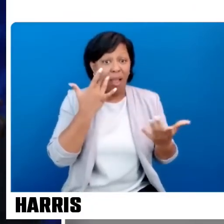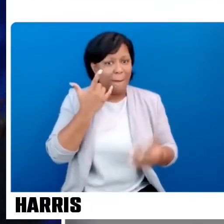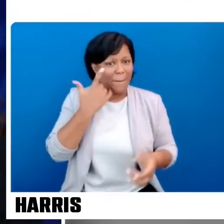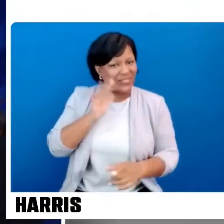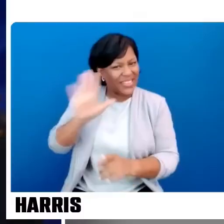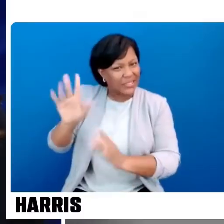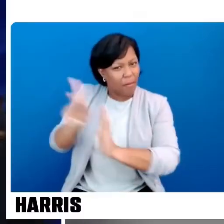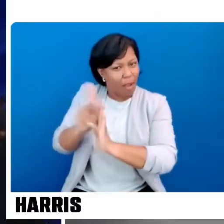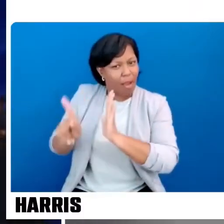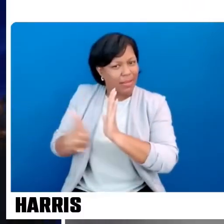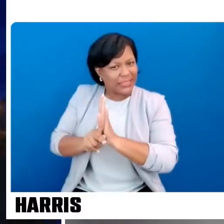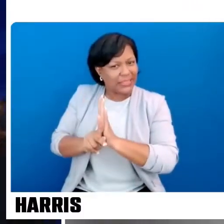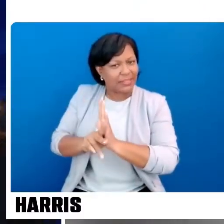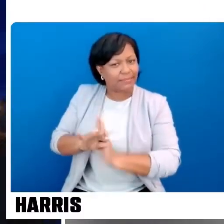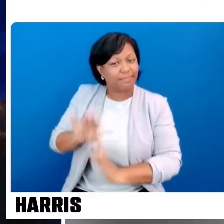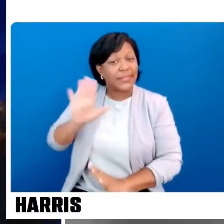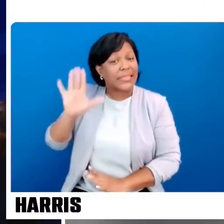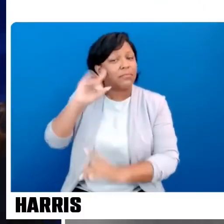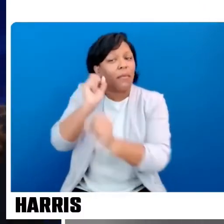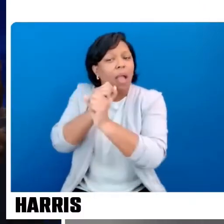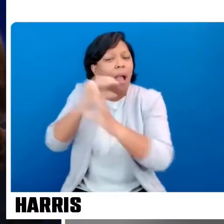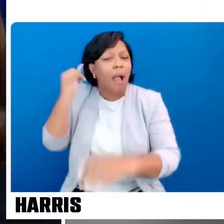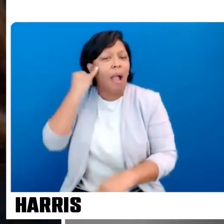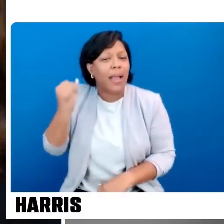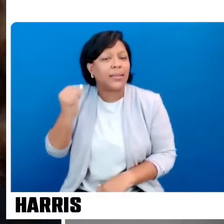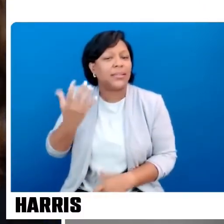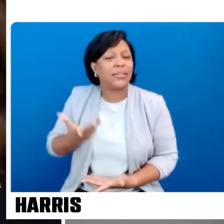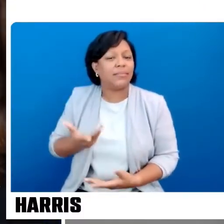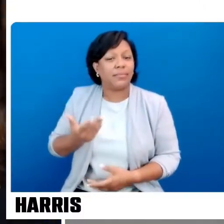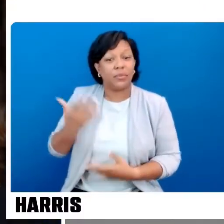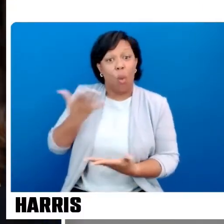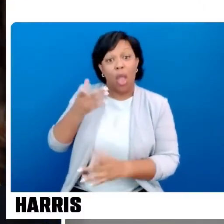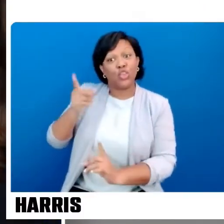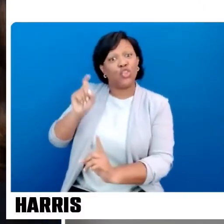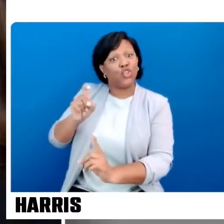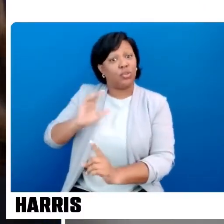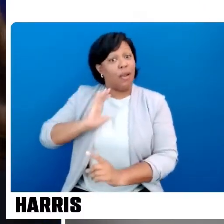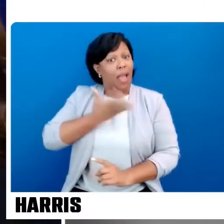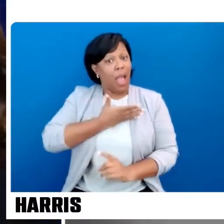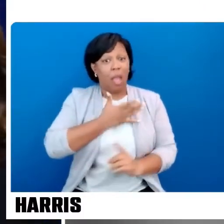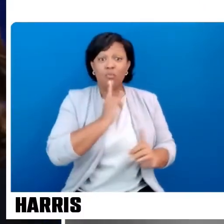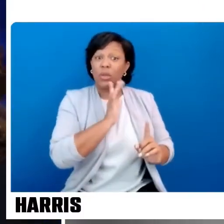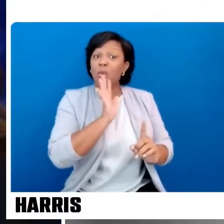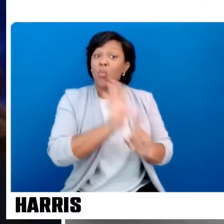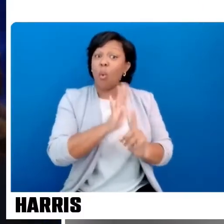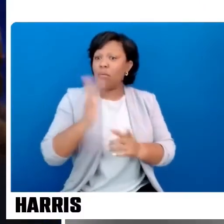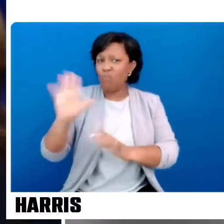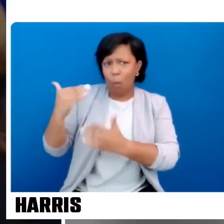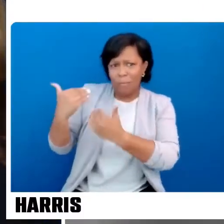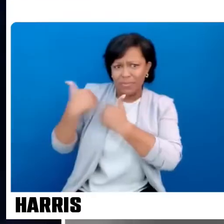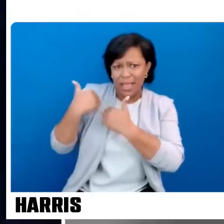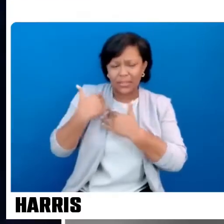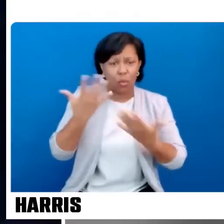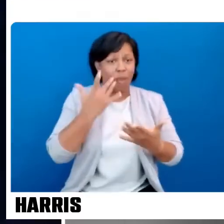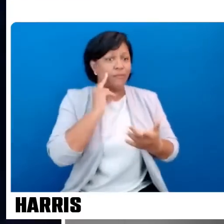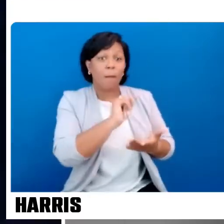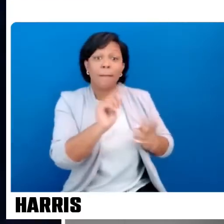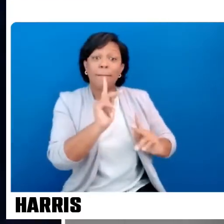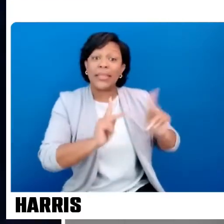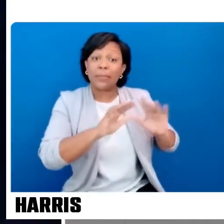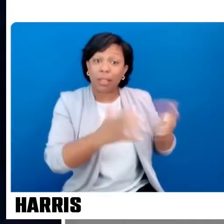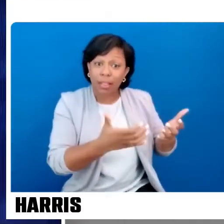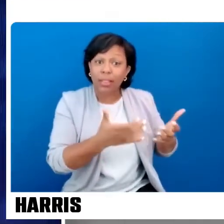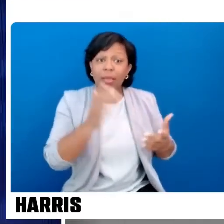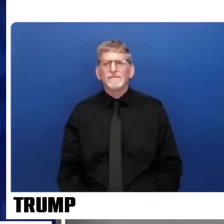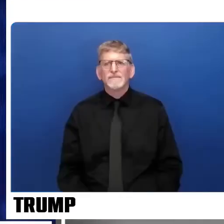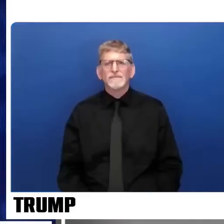be the backs of middle-class people paying for tax cuts for billionaires. President Trump, I'll give you 2 minutes. First of